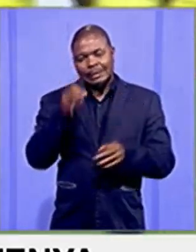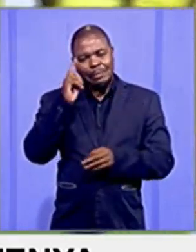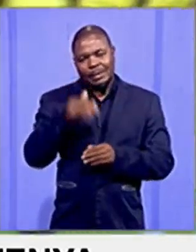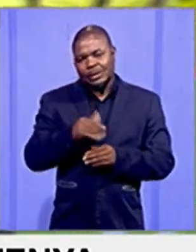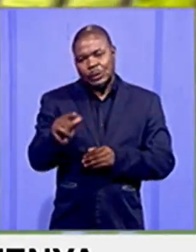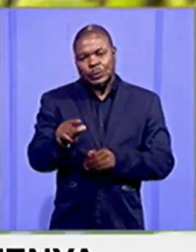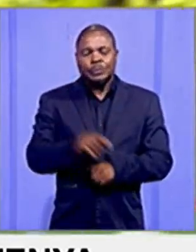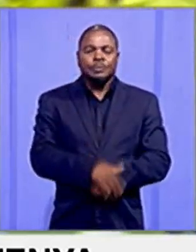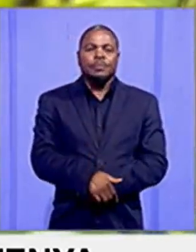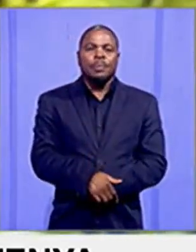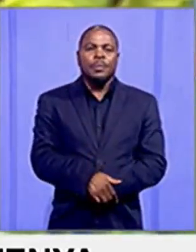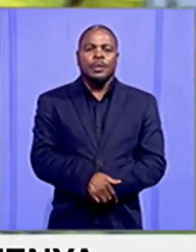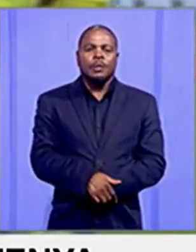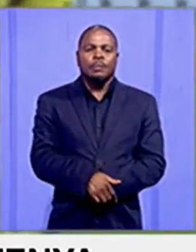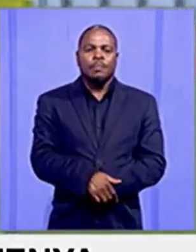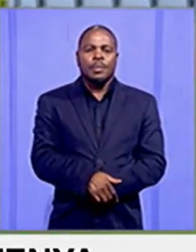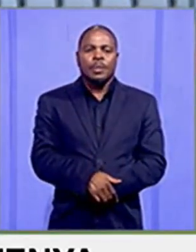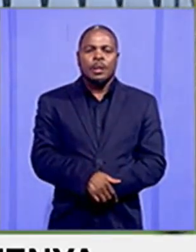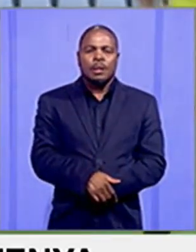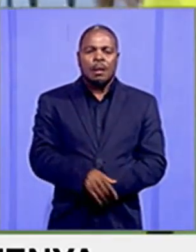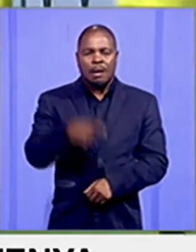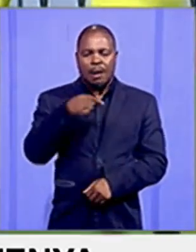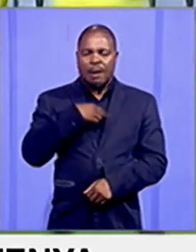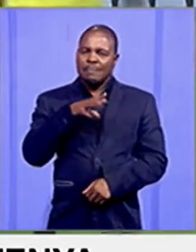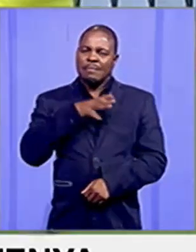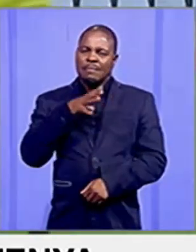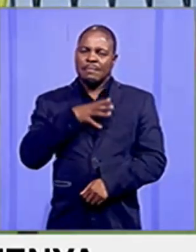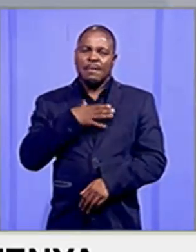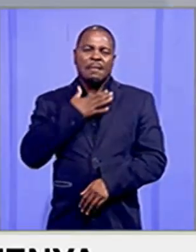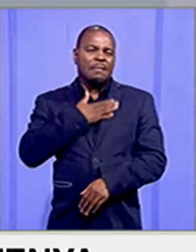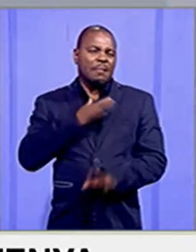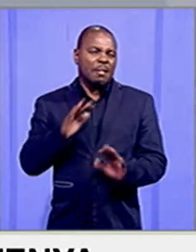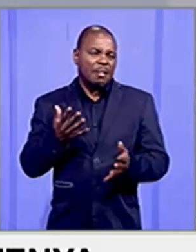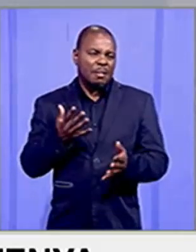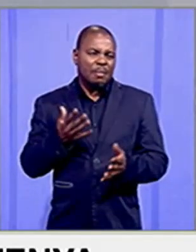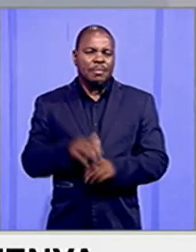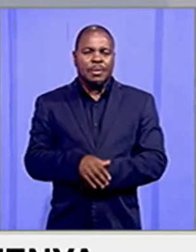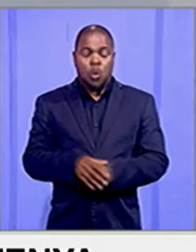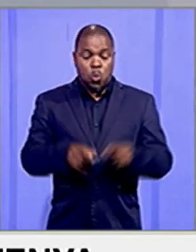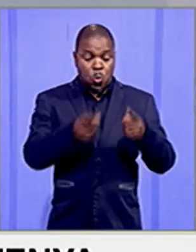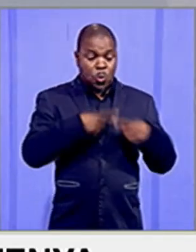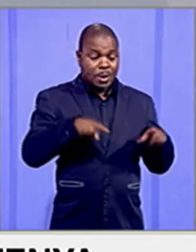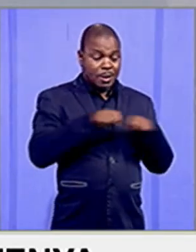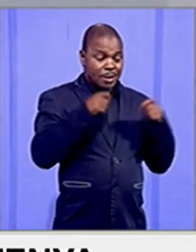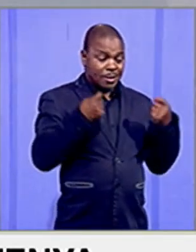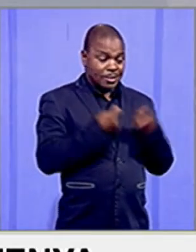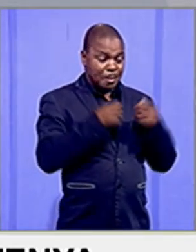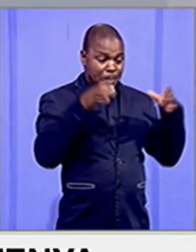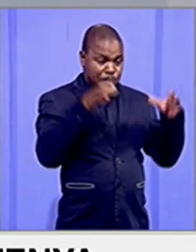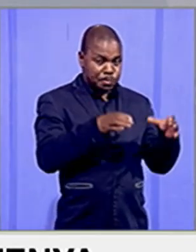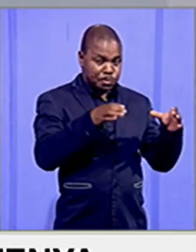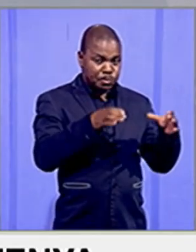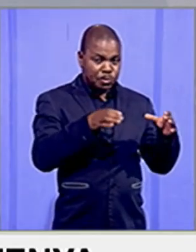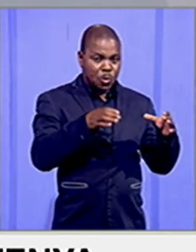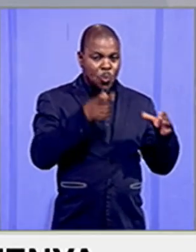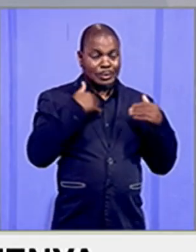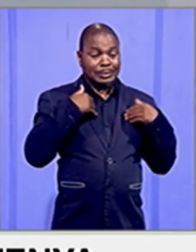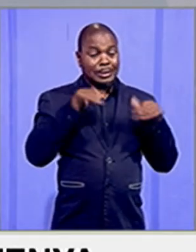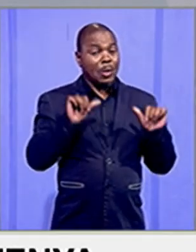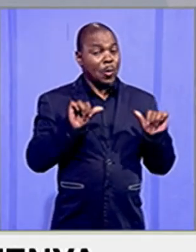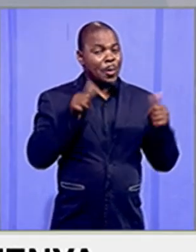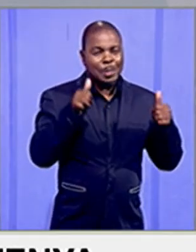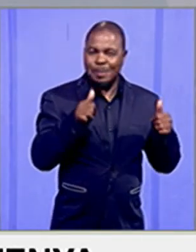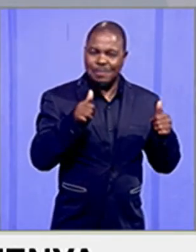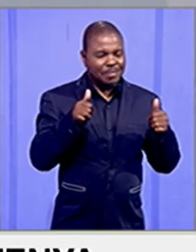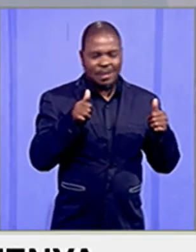e sa fediseng pelo. I just feel like we as a team we did not start well with a